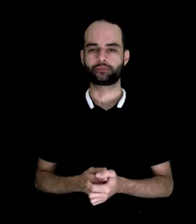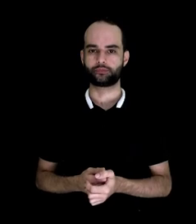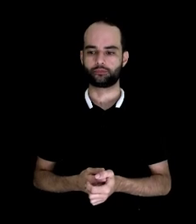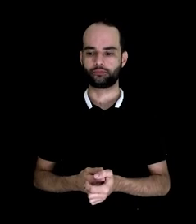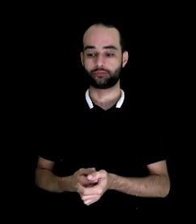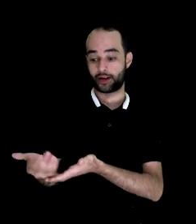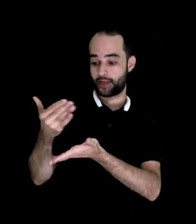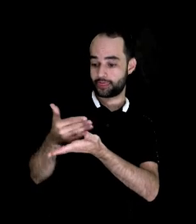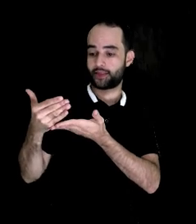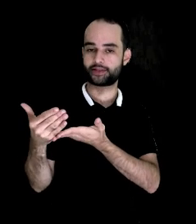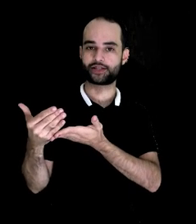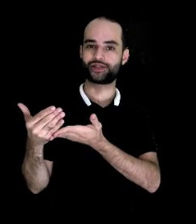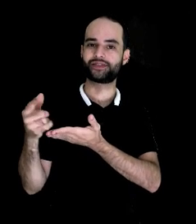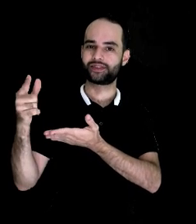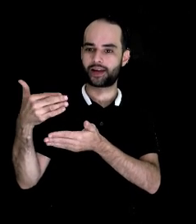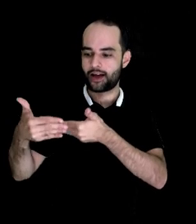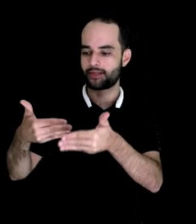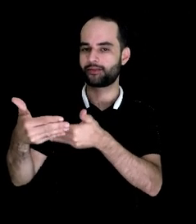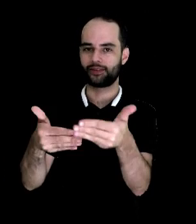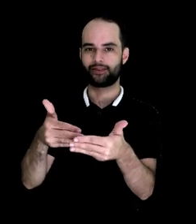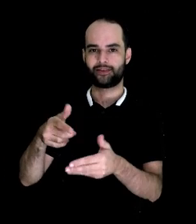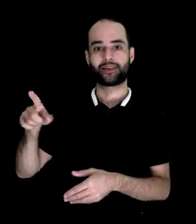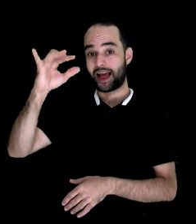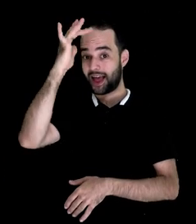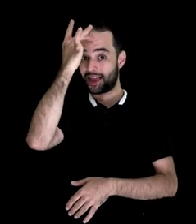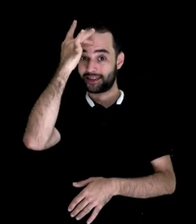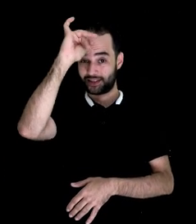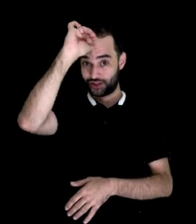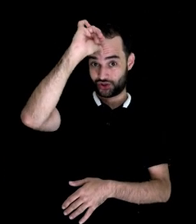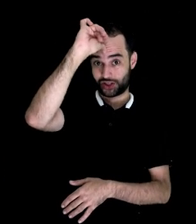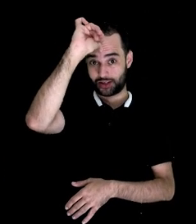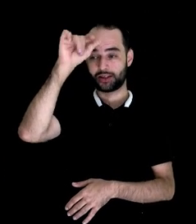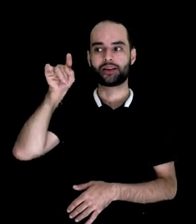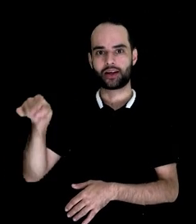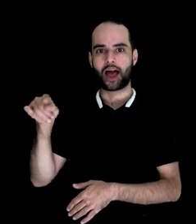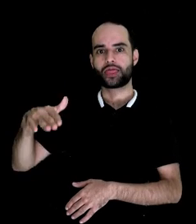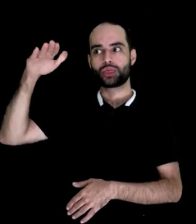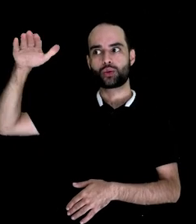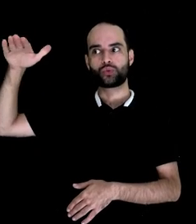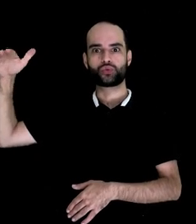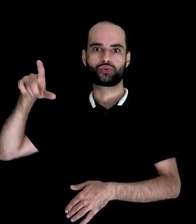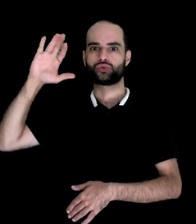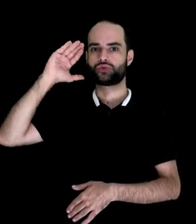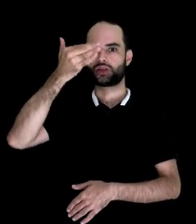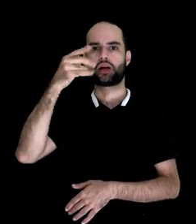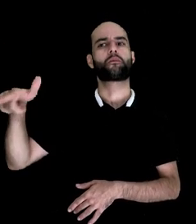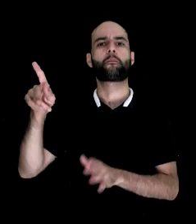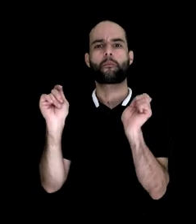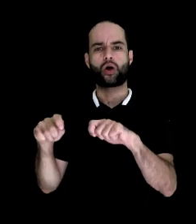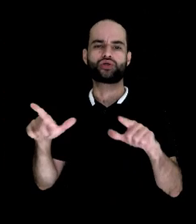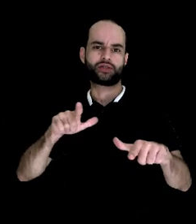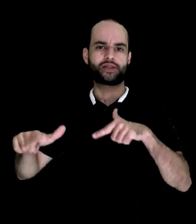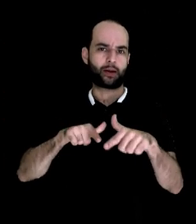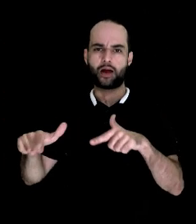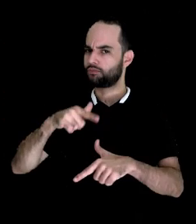"Current Initiatives." A line below, in centralized black ink, is written, "In India, most adults with deafblindness